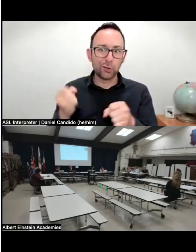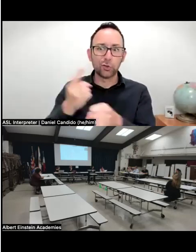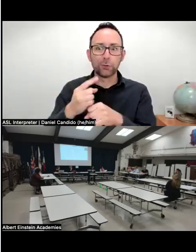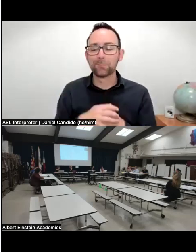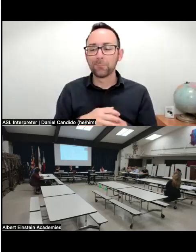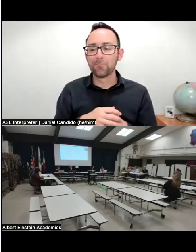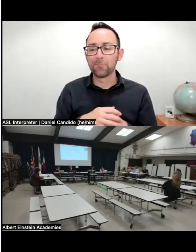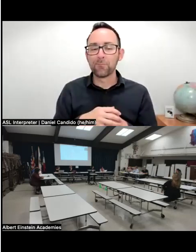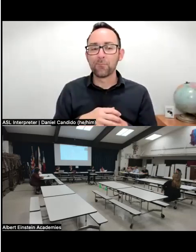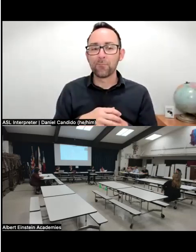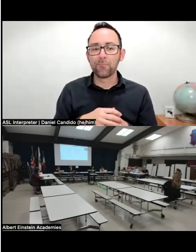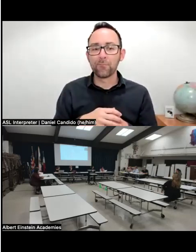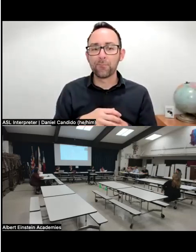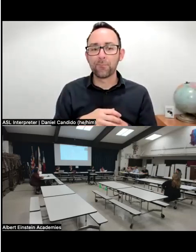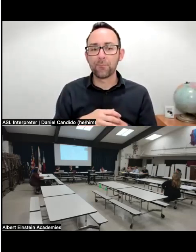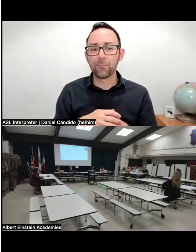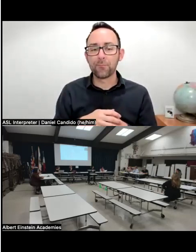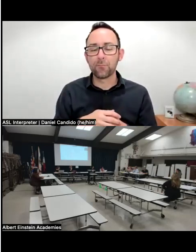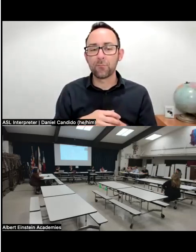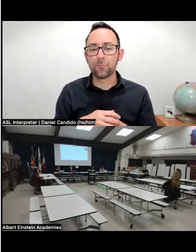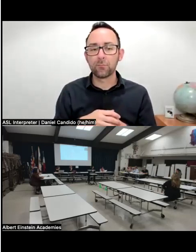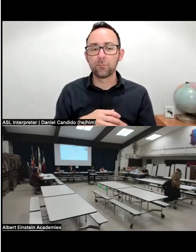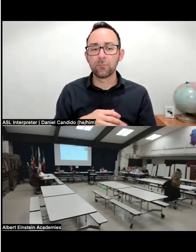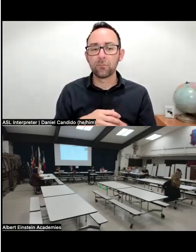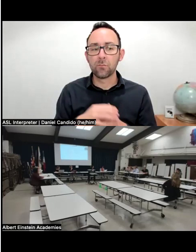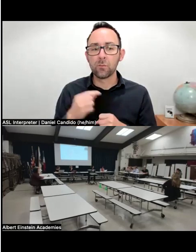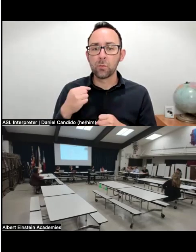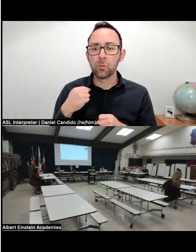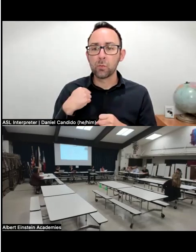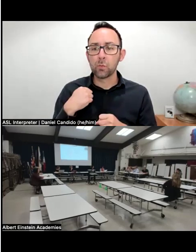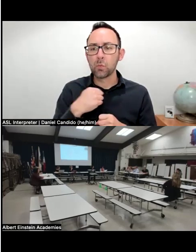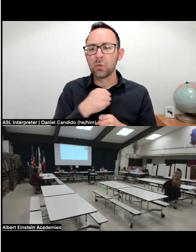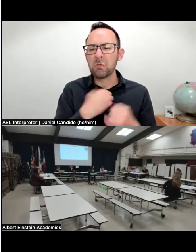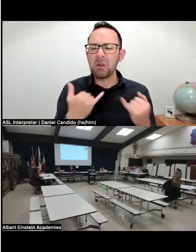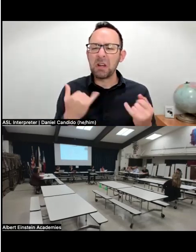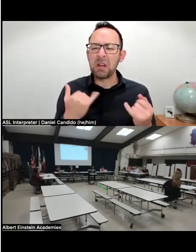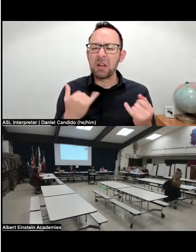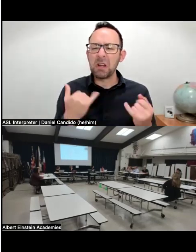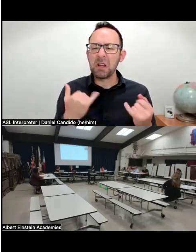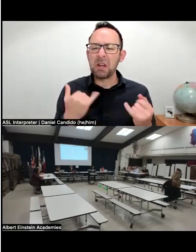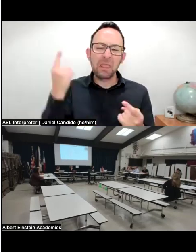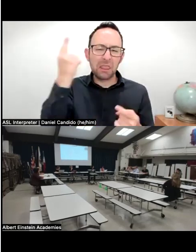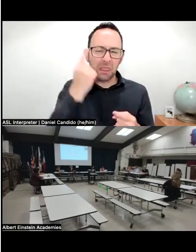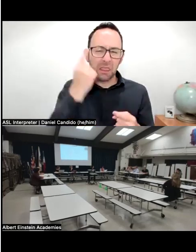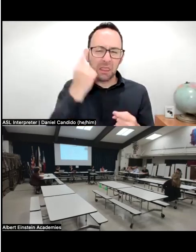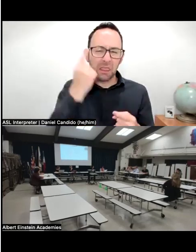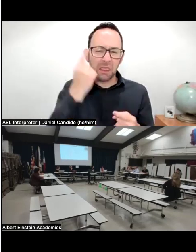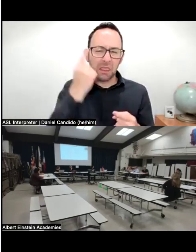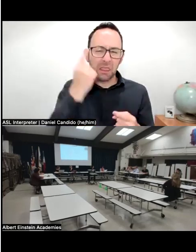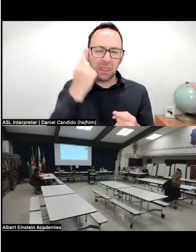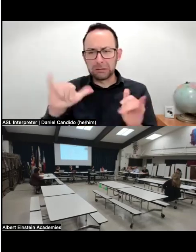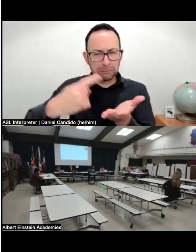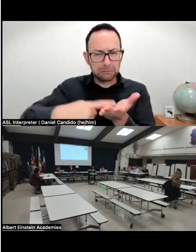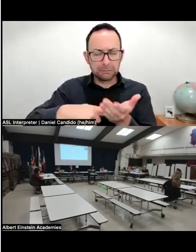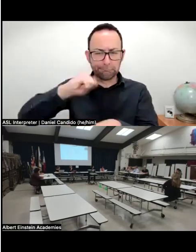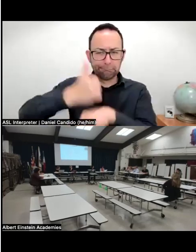that we are thinking about, and again, this is for discussion, so please, if you have comments, I hope you're